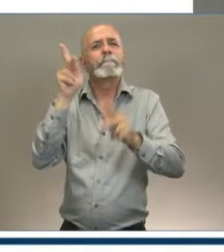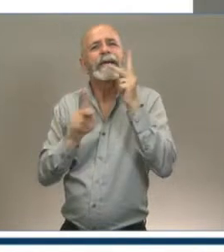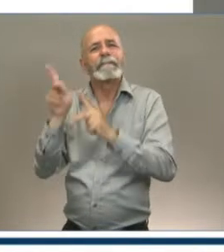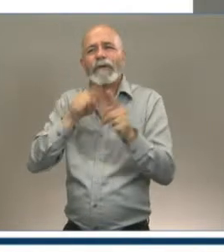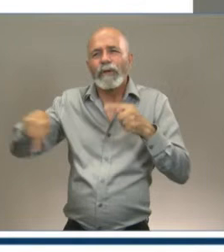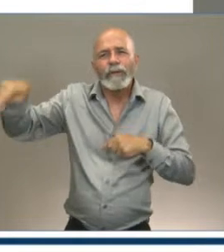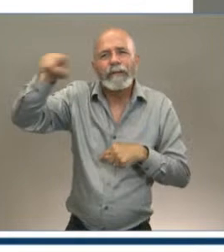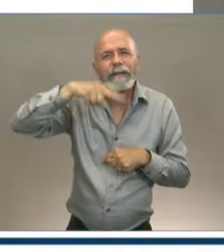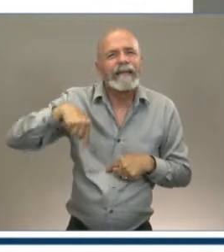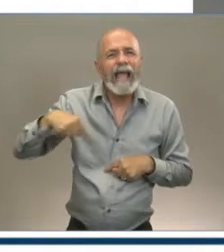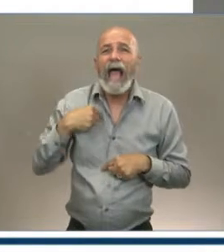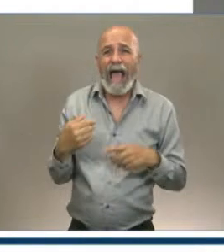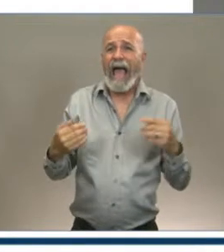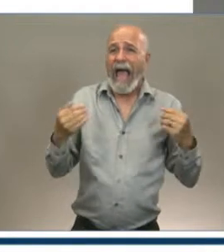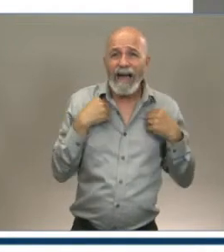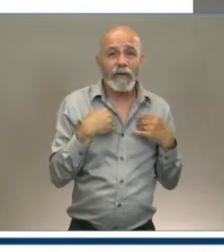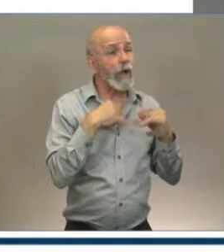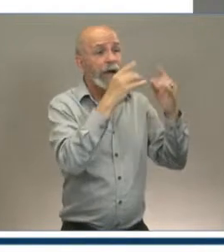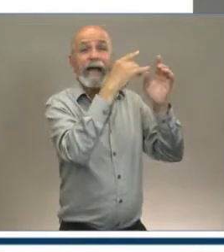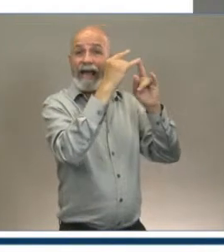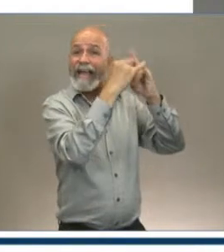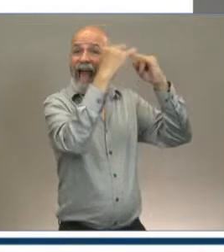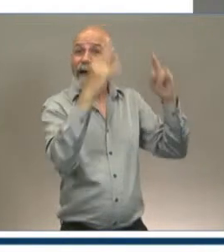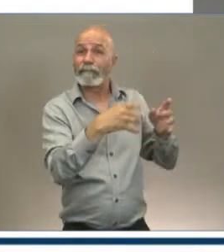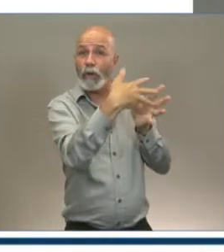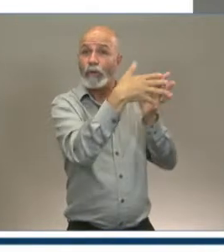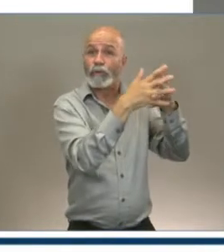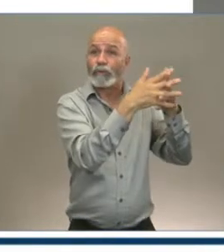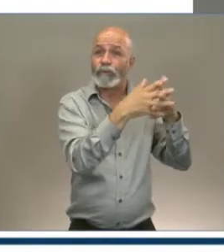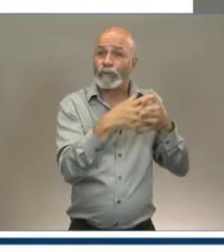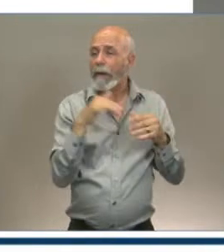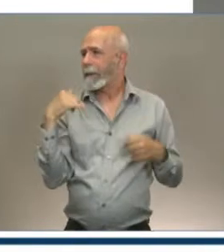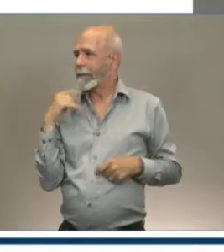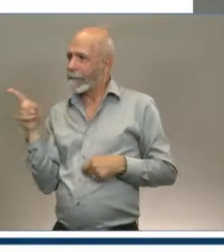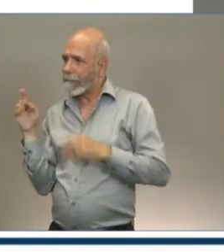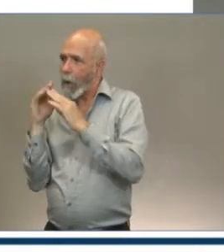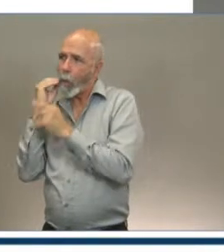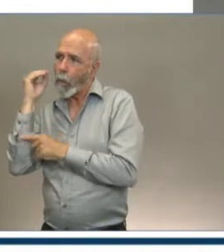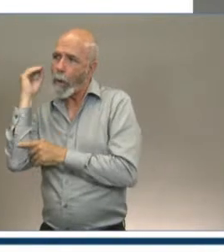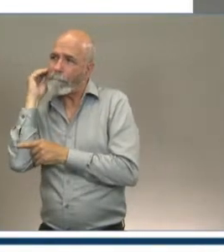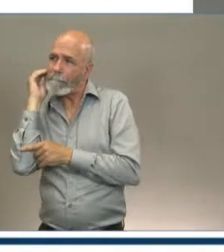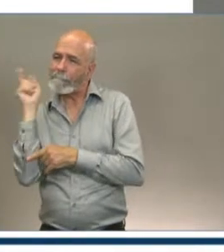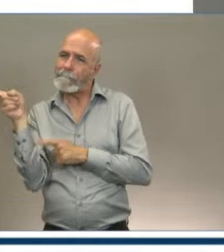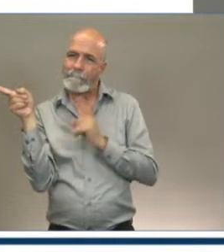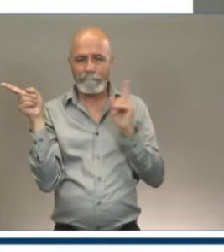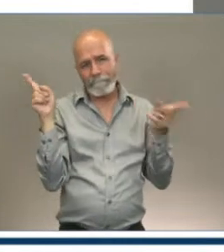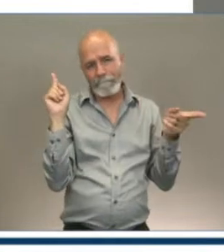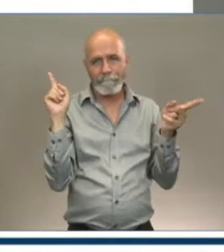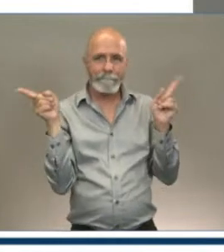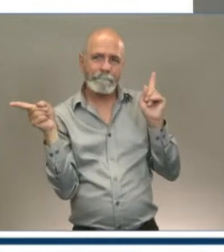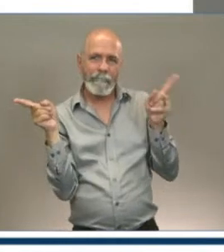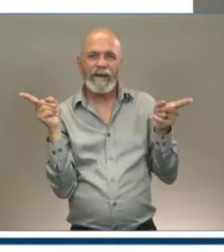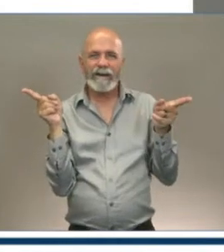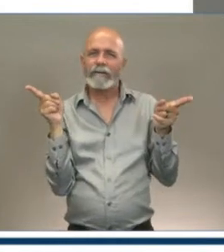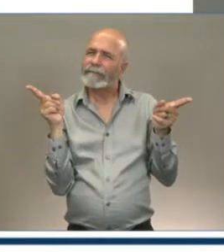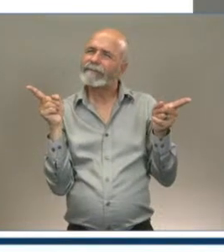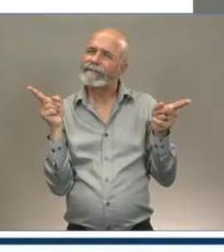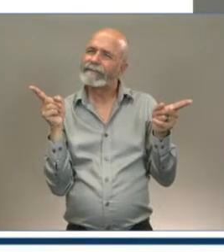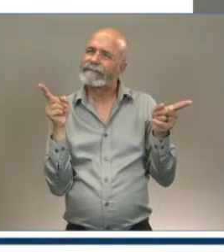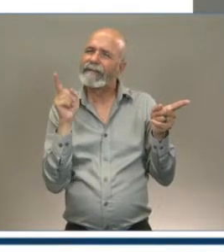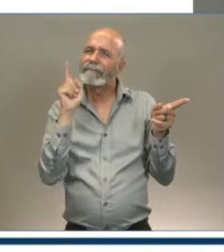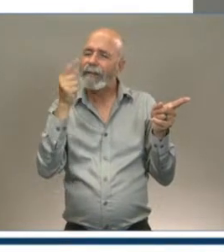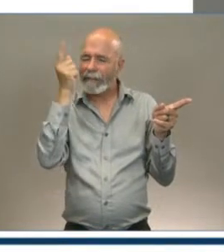of deciding where you may want to live for the next few weeks. We are asking everyone to use their best judgment and